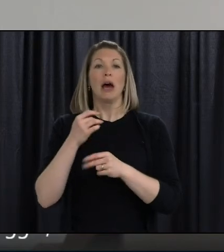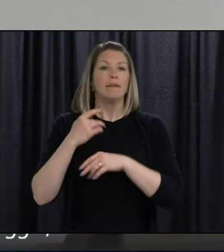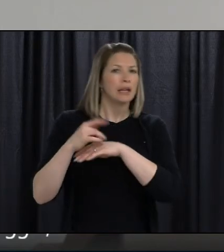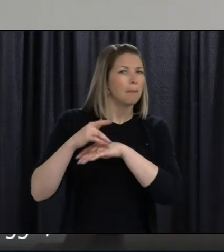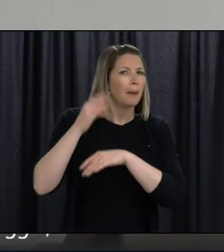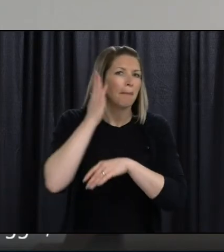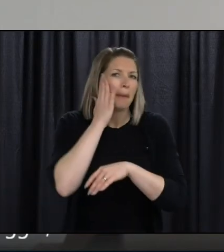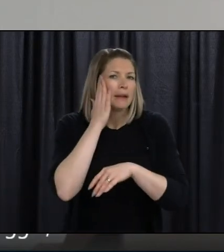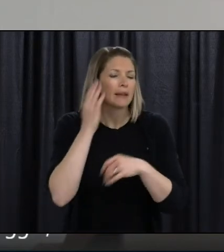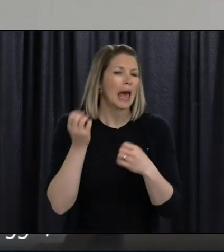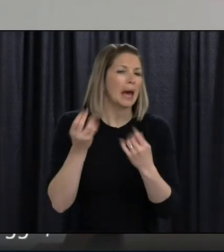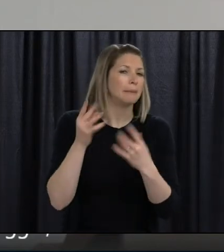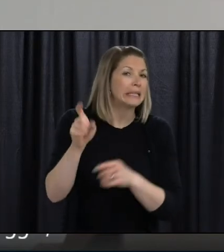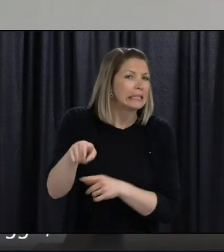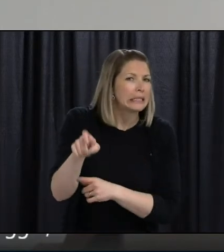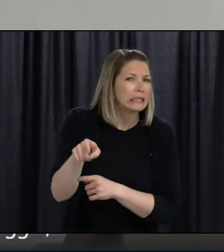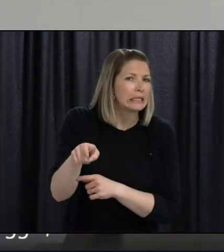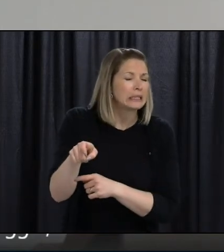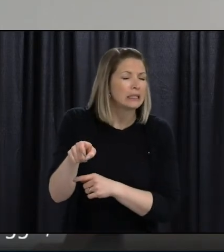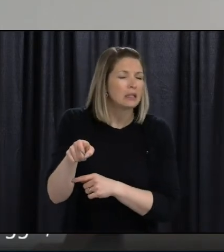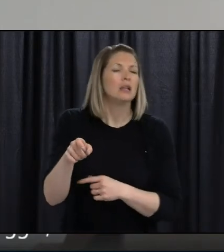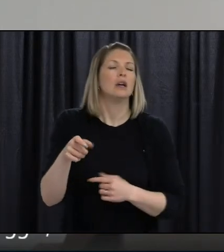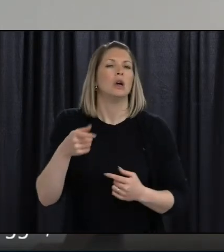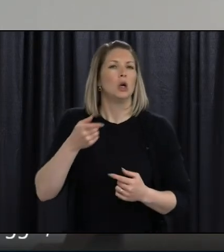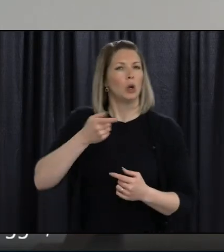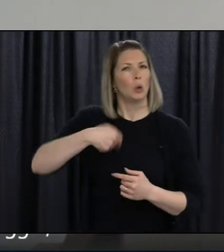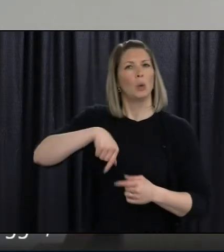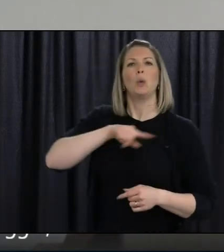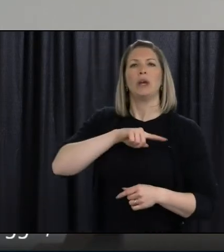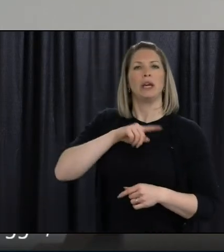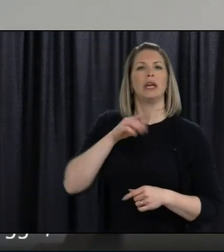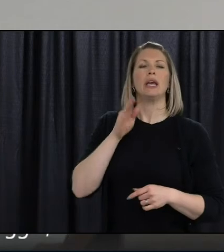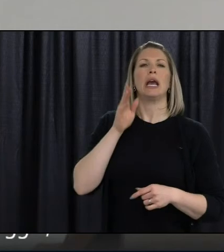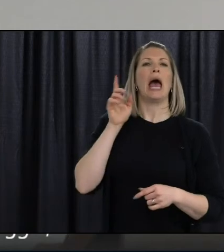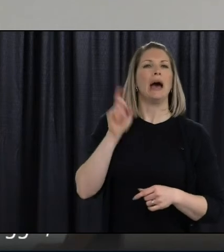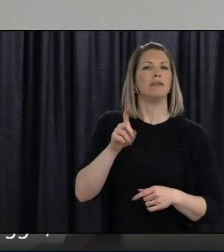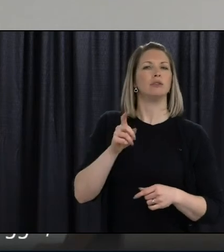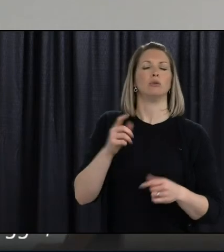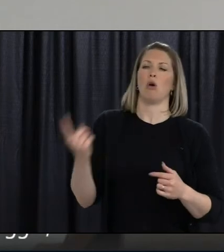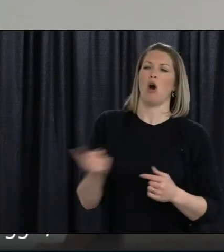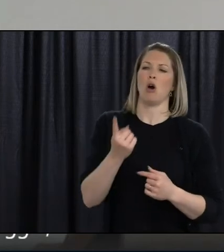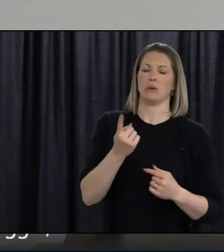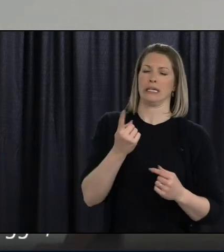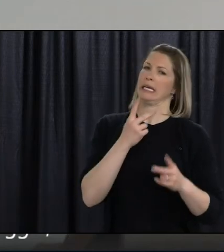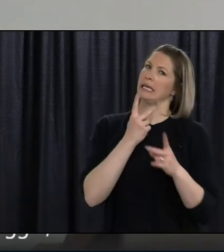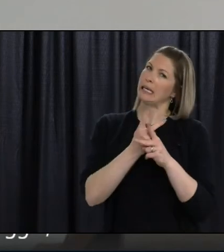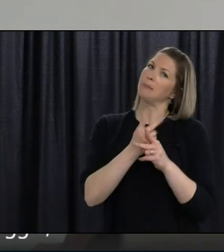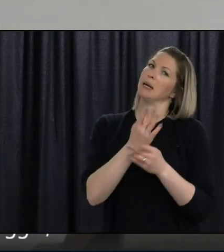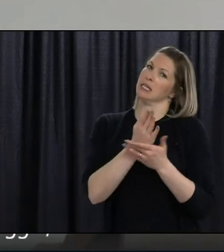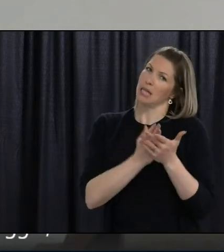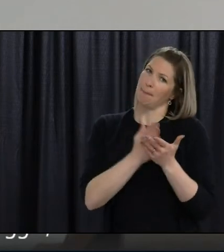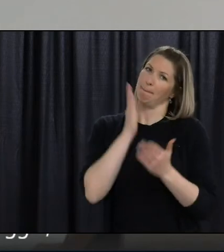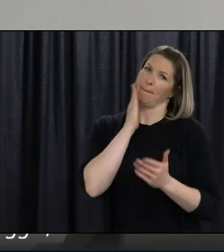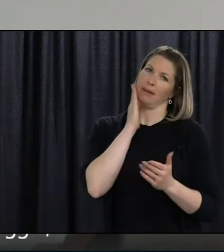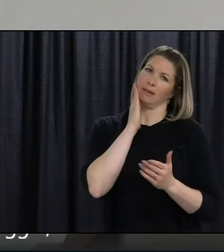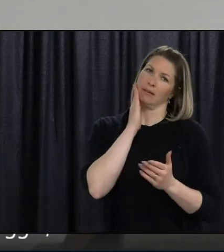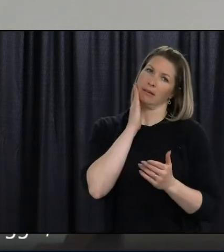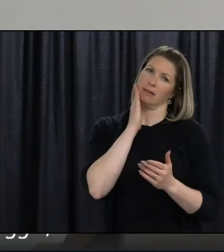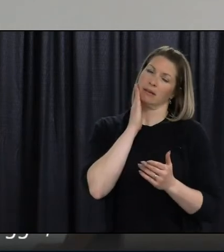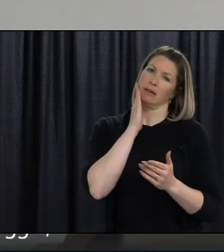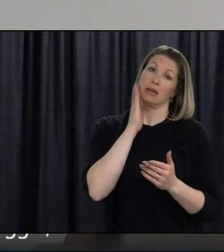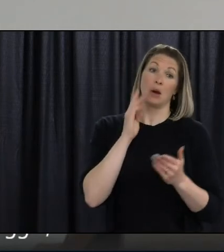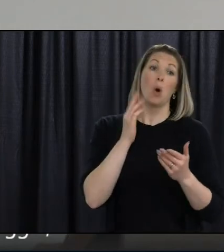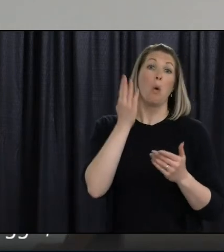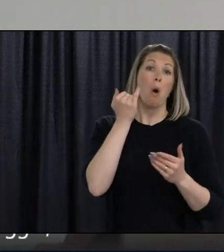be a need to be able to react to a resurgence of COVID numbers. We've had the discussion on many